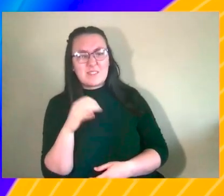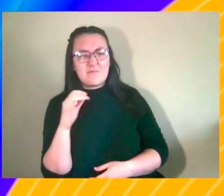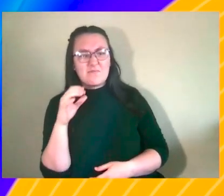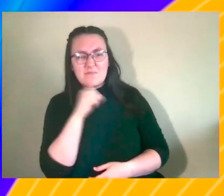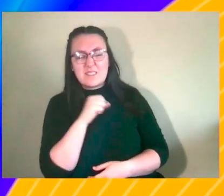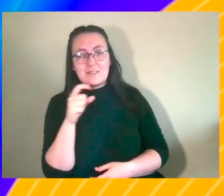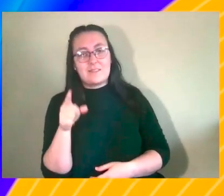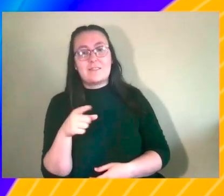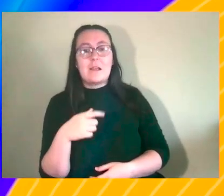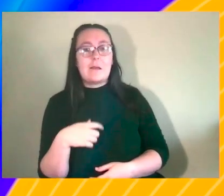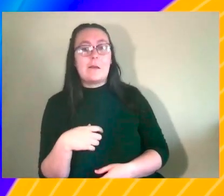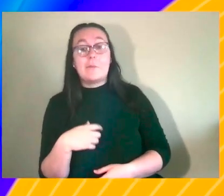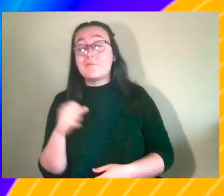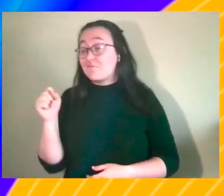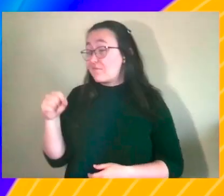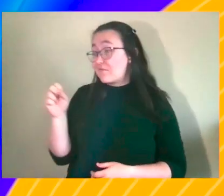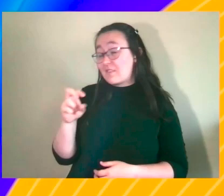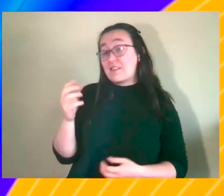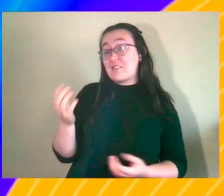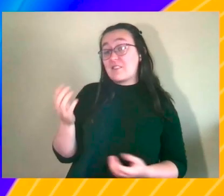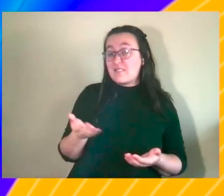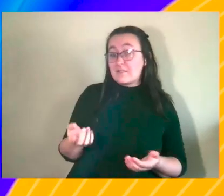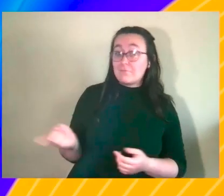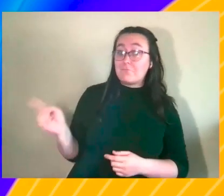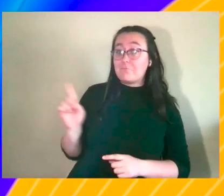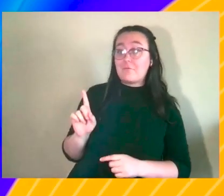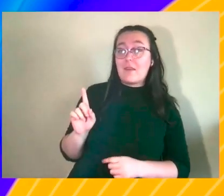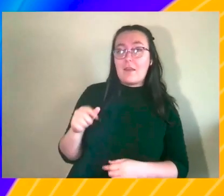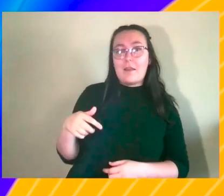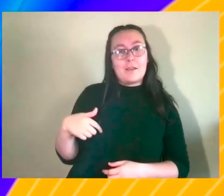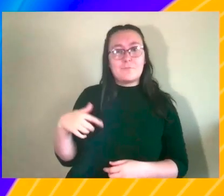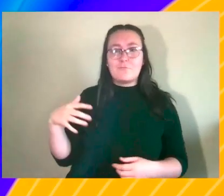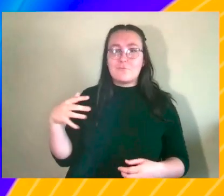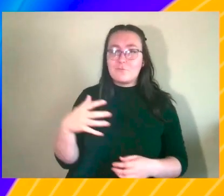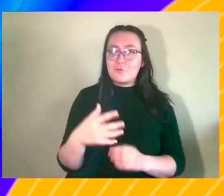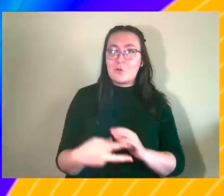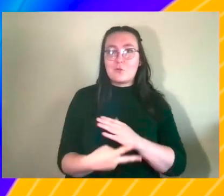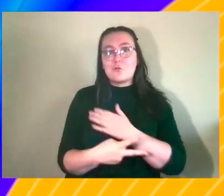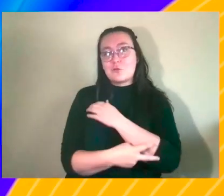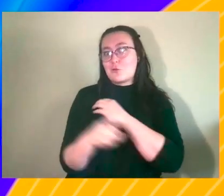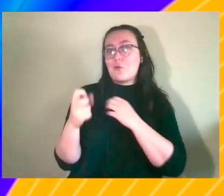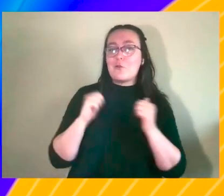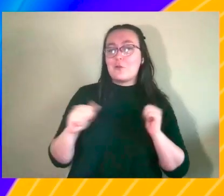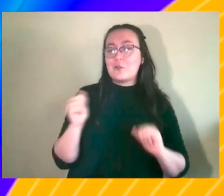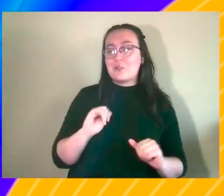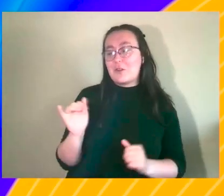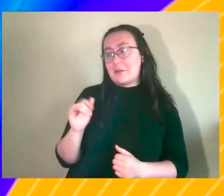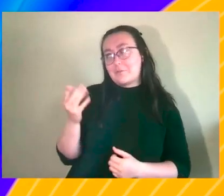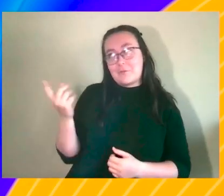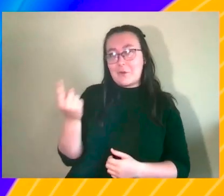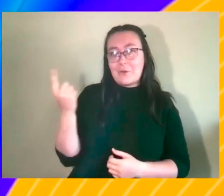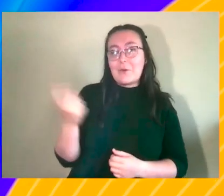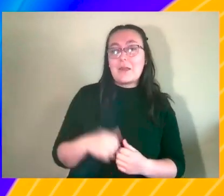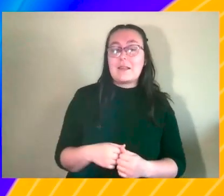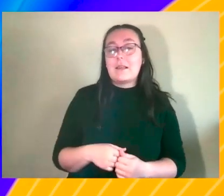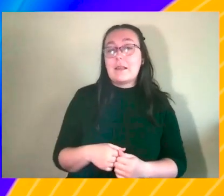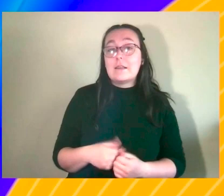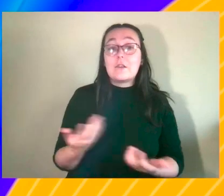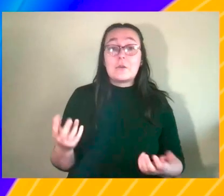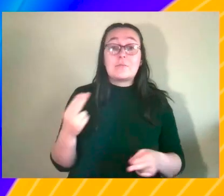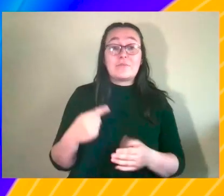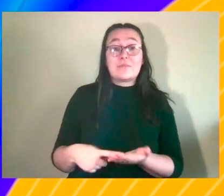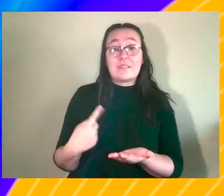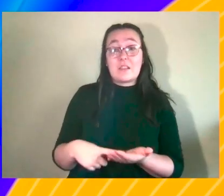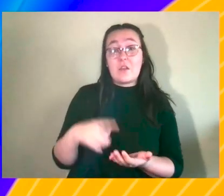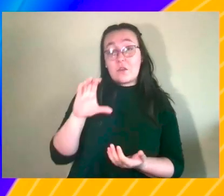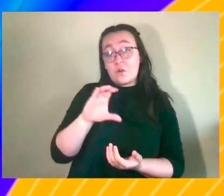was up here and stole the show, as Richard does. Always does. You know? That's right. So we're talking about CodeCatalyst today. You may have seen us